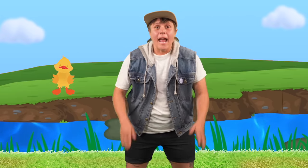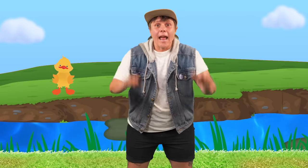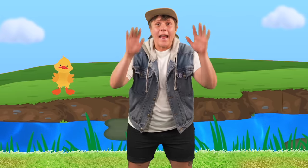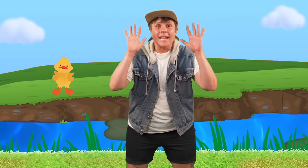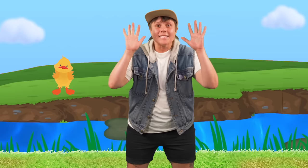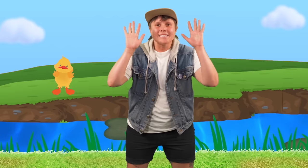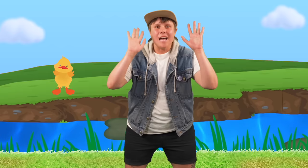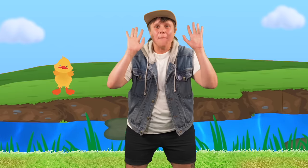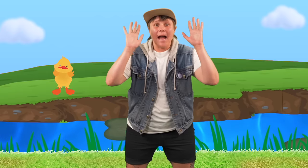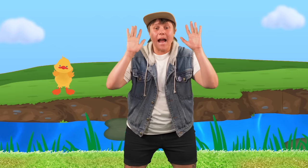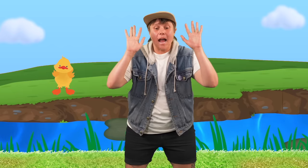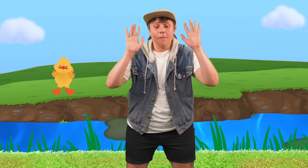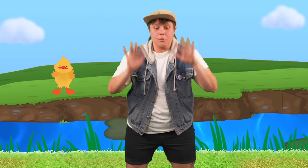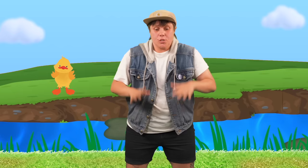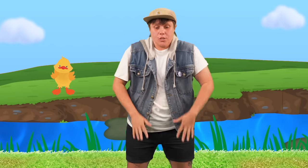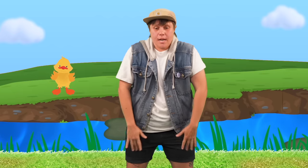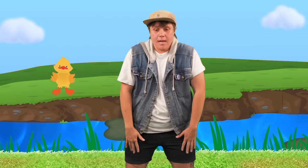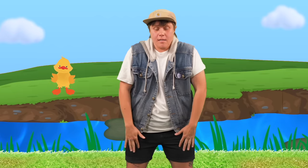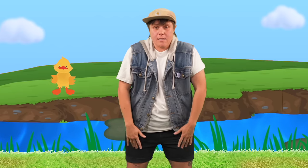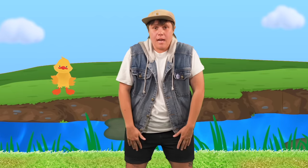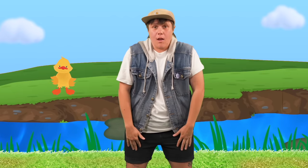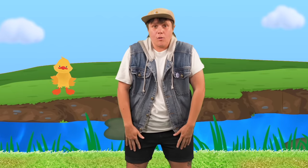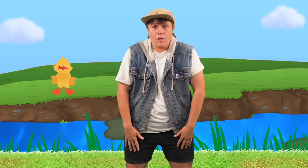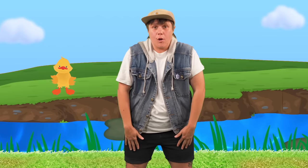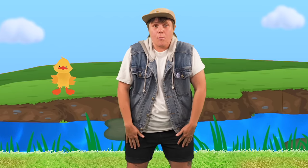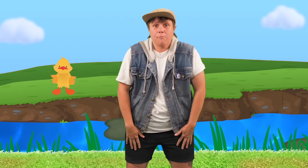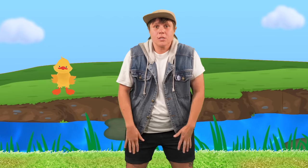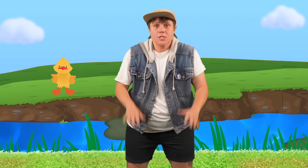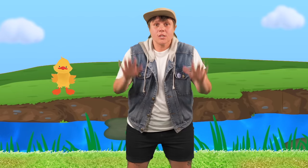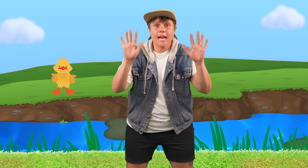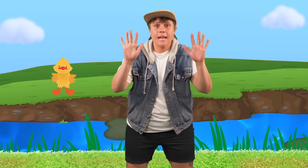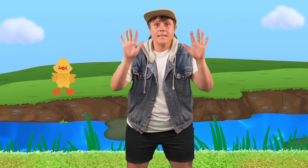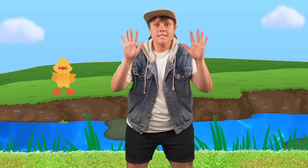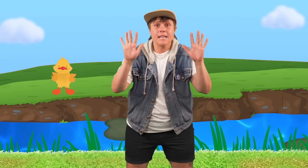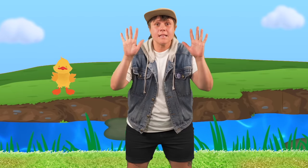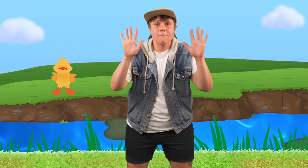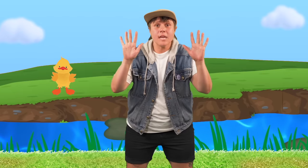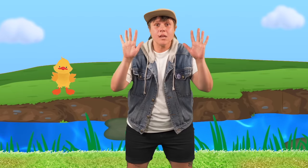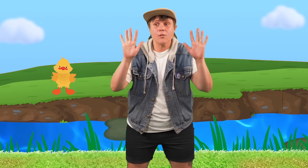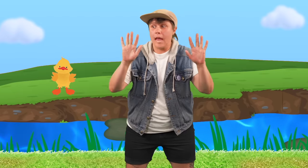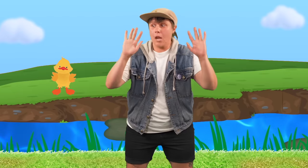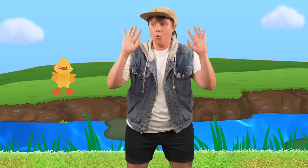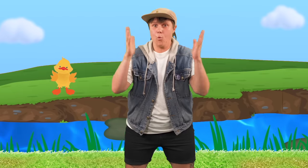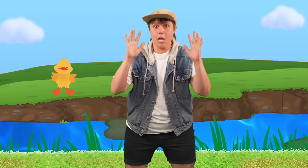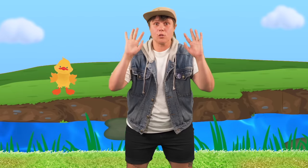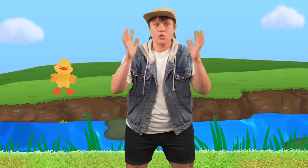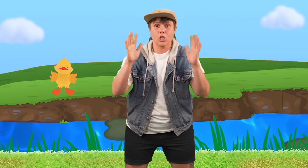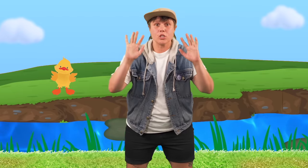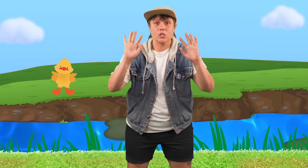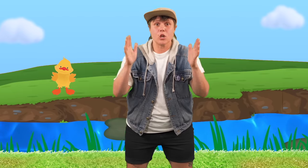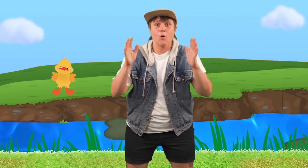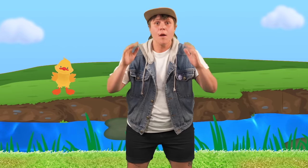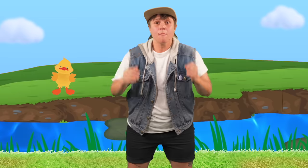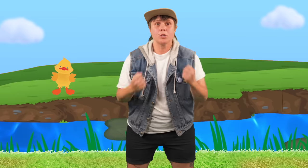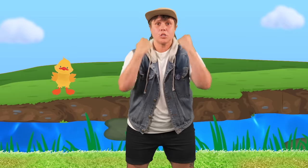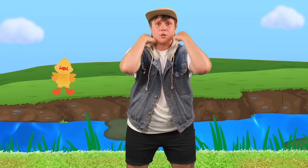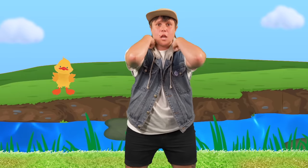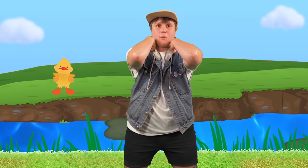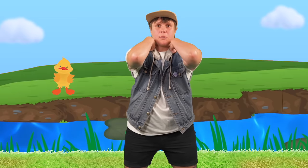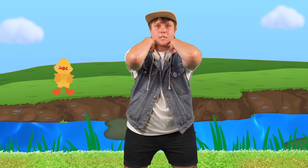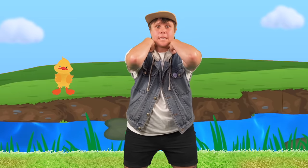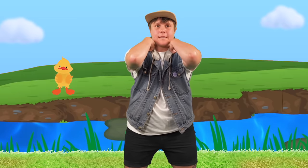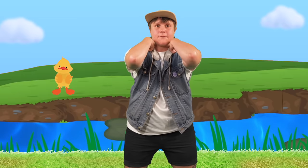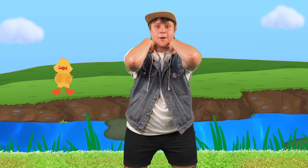your hands up high, put your hands down low. Put your hands in the middle and wiggle just so. Put